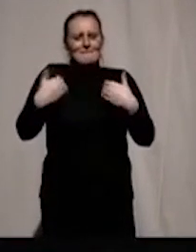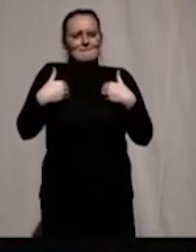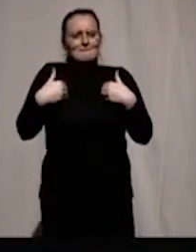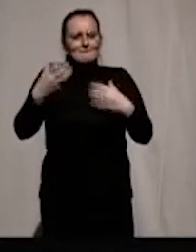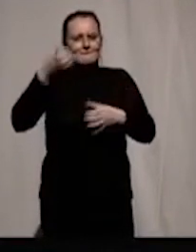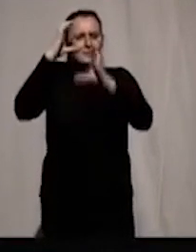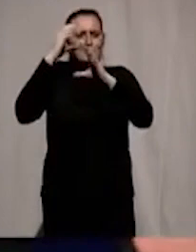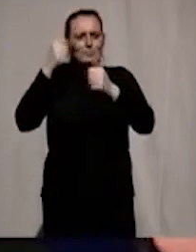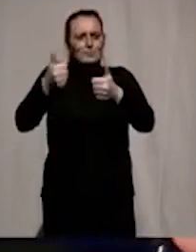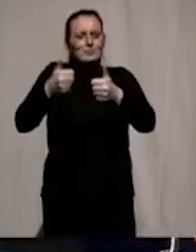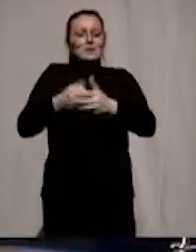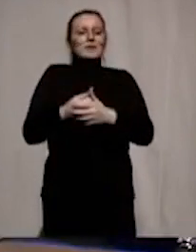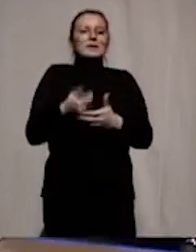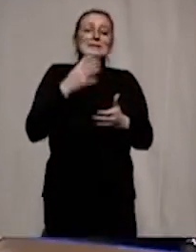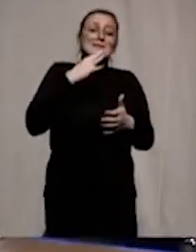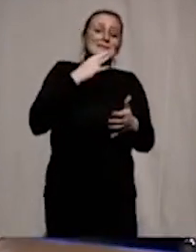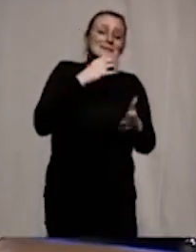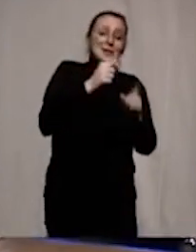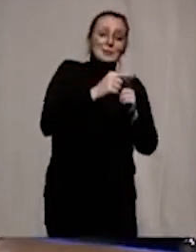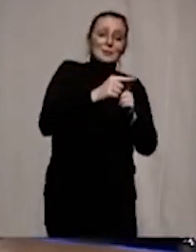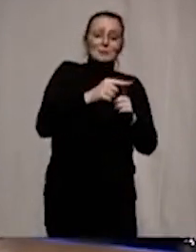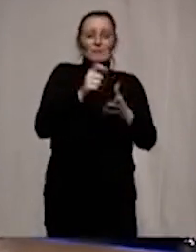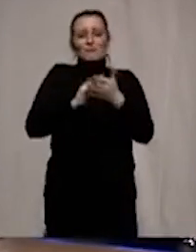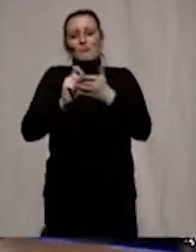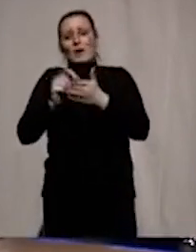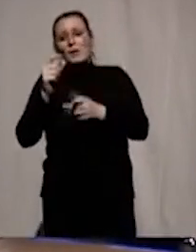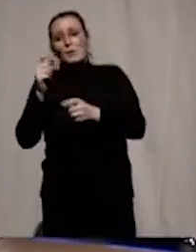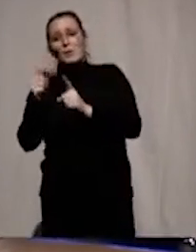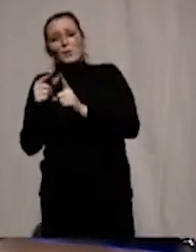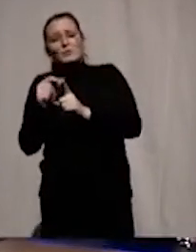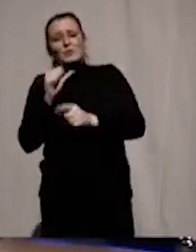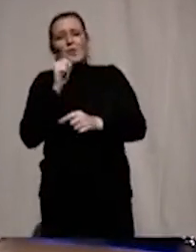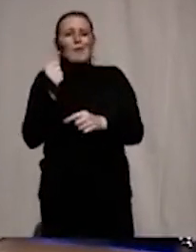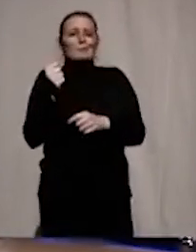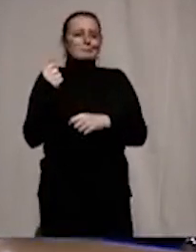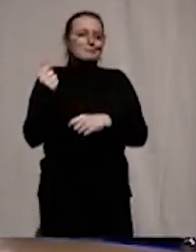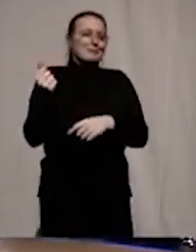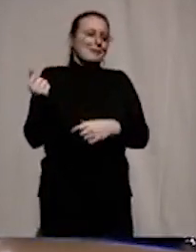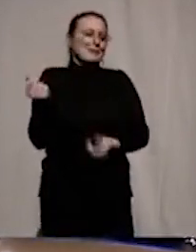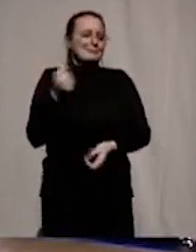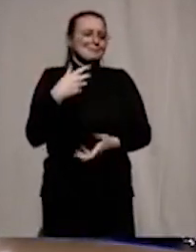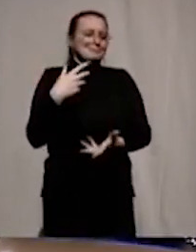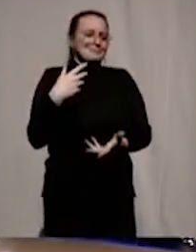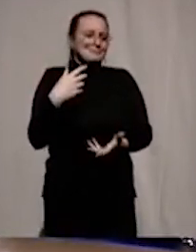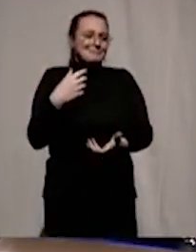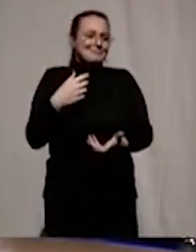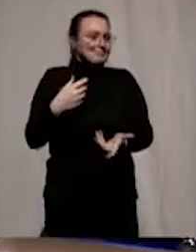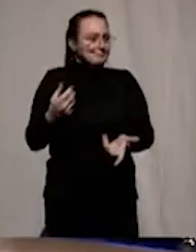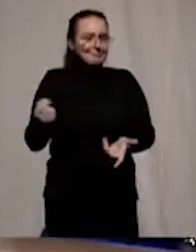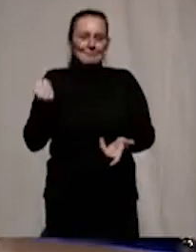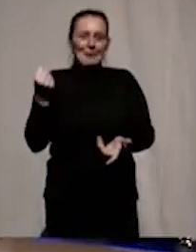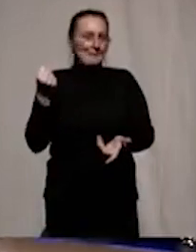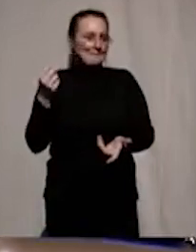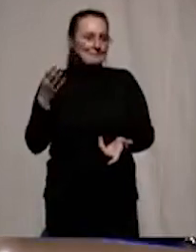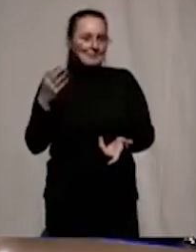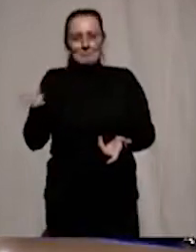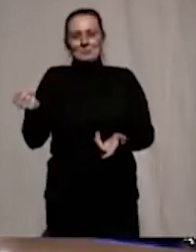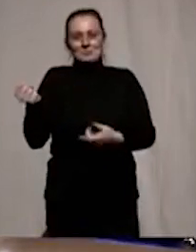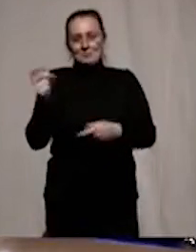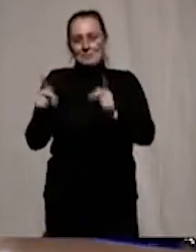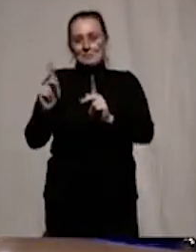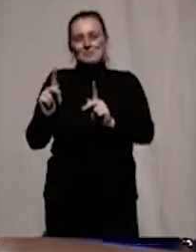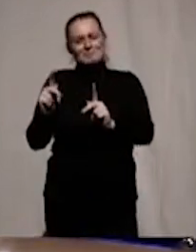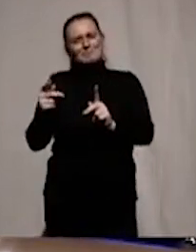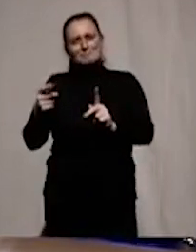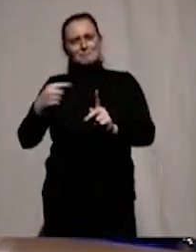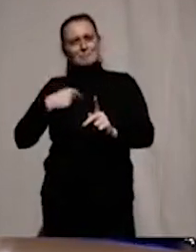words and not bullshitting people. I don't have time for that. I have a learning disorder, and that makes it hard for me